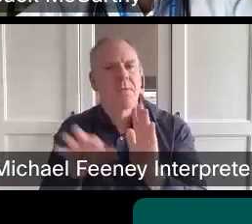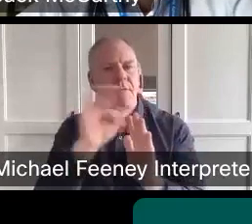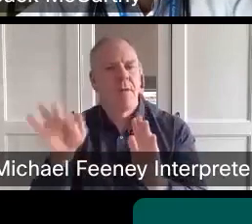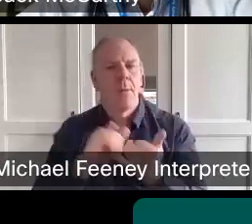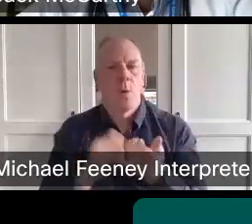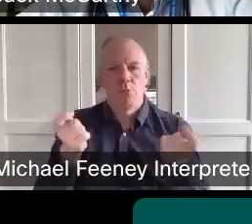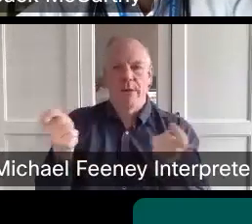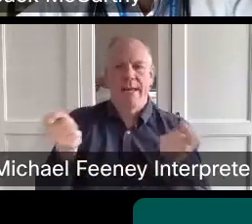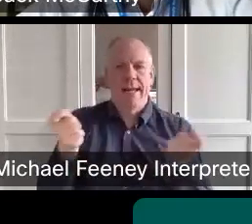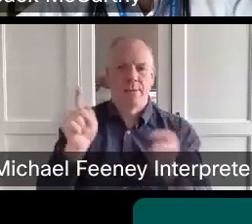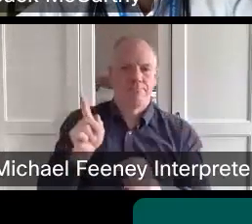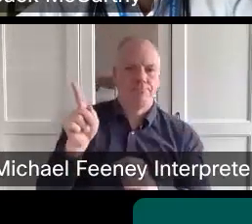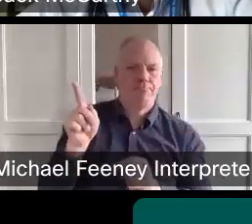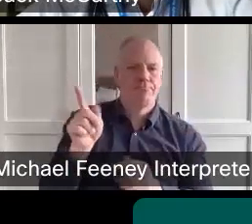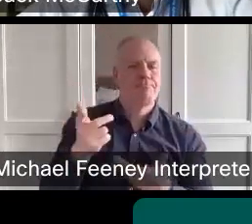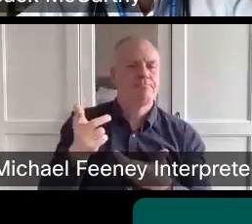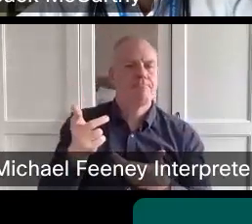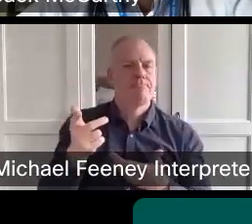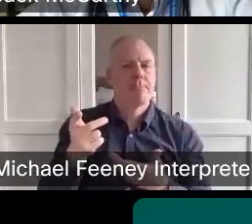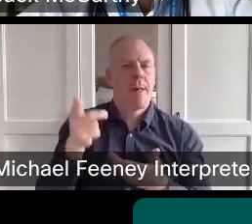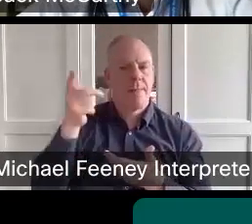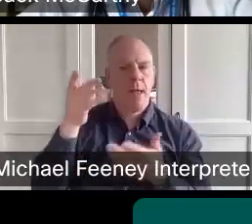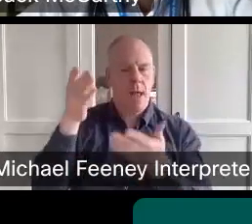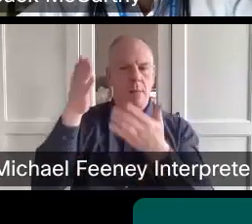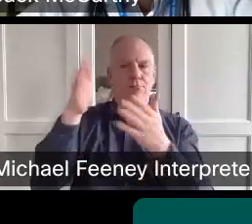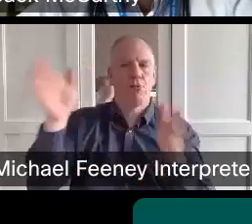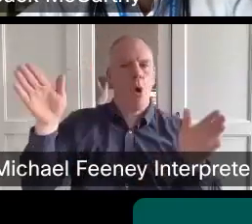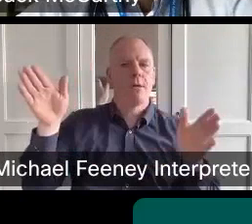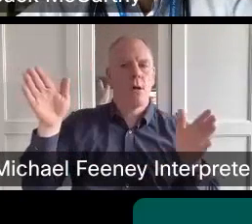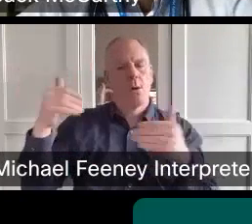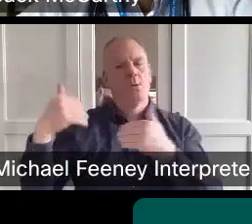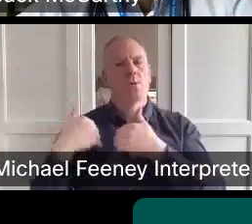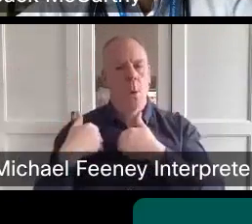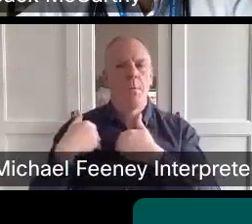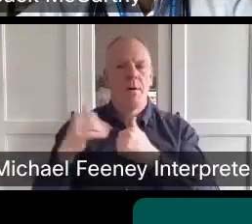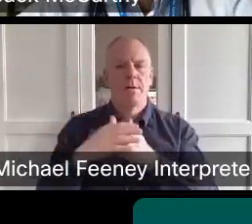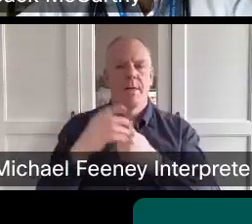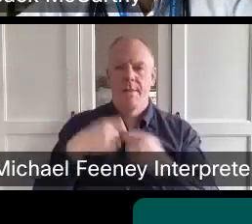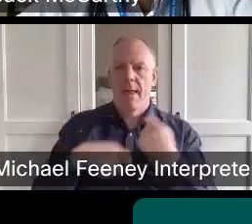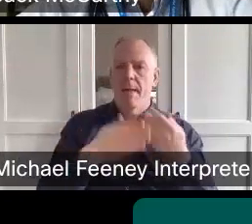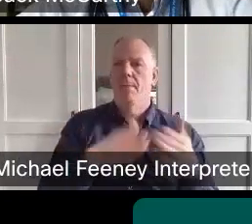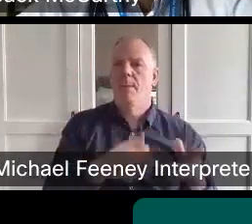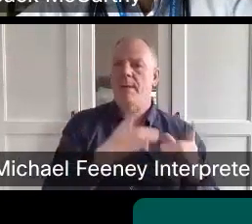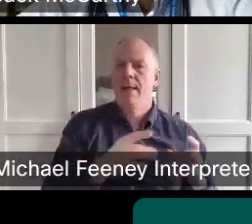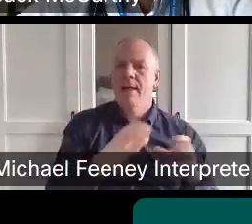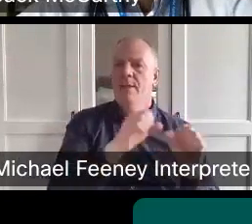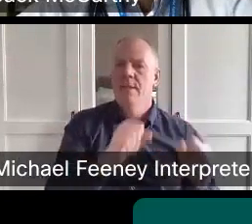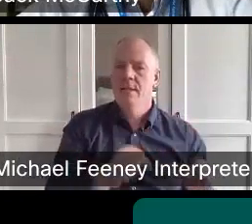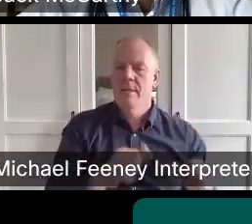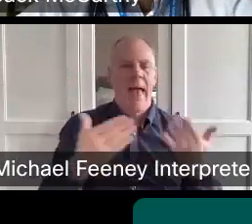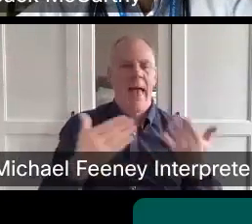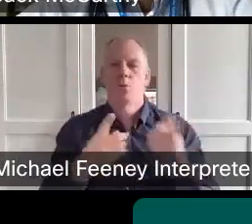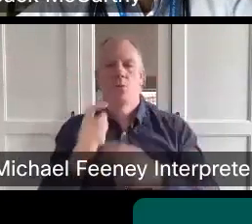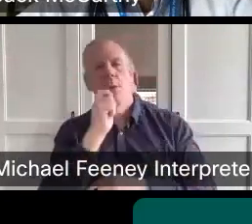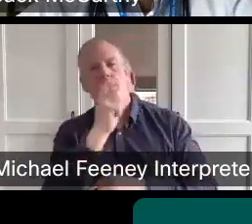regulator, because obviously the regulator, their scope is wider than the public healthcare system in terms of how to report via that portal. And